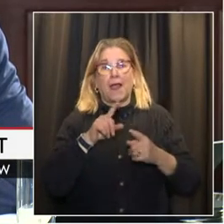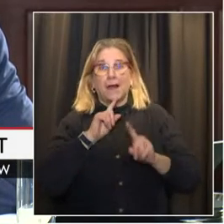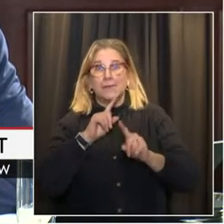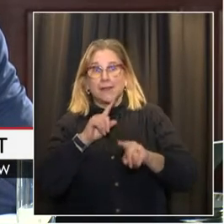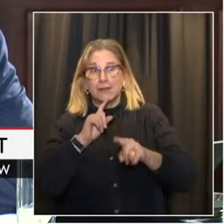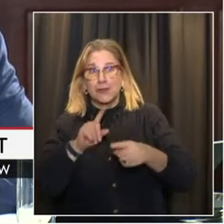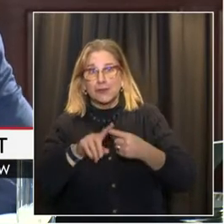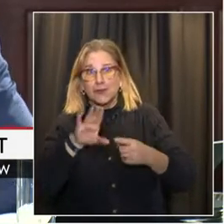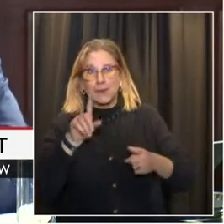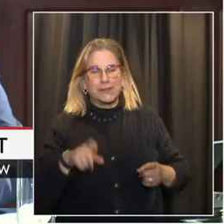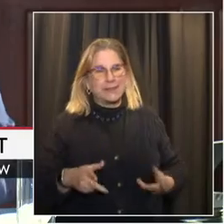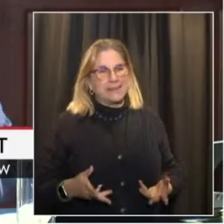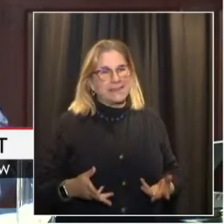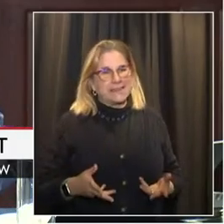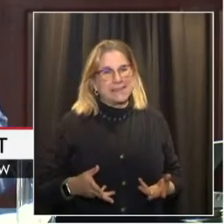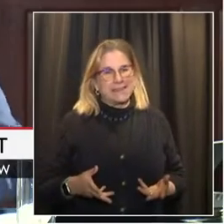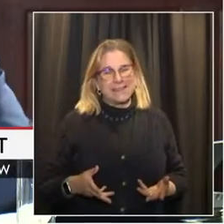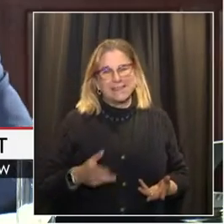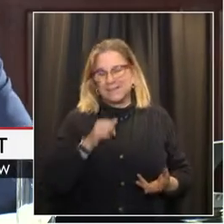Then we're not